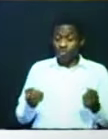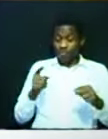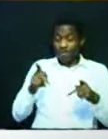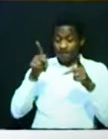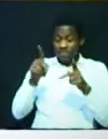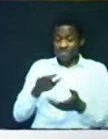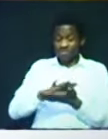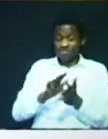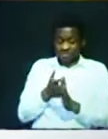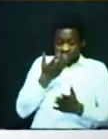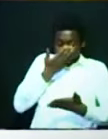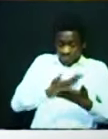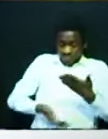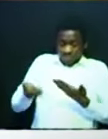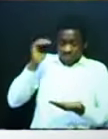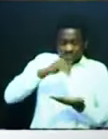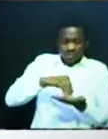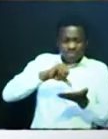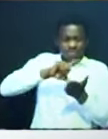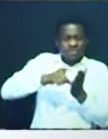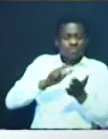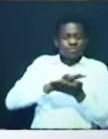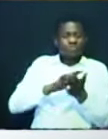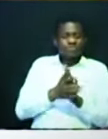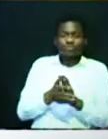God. Obegie onipa foforo a